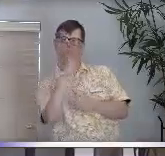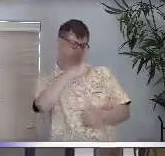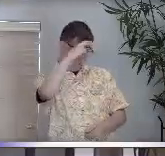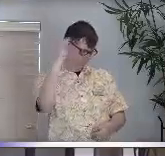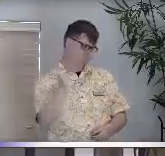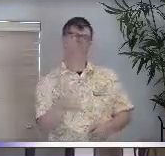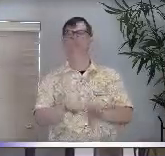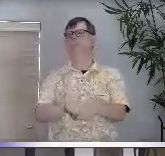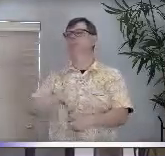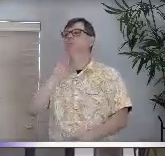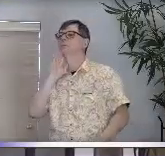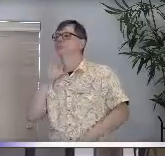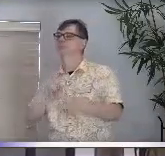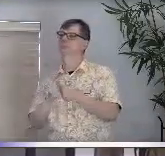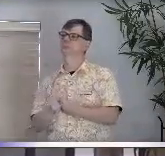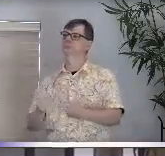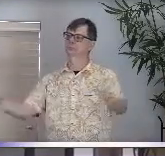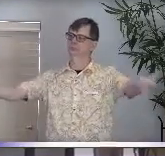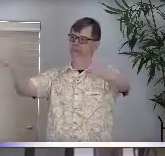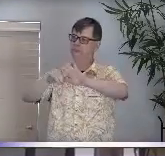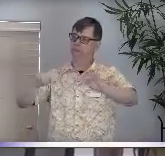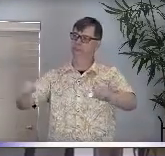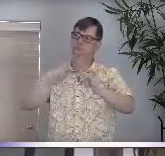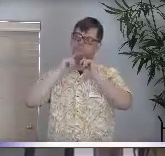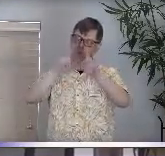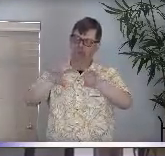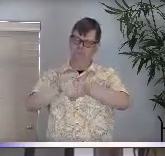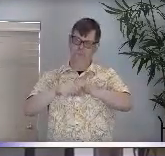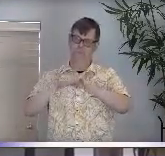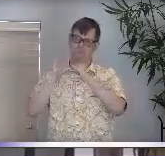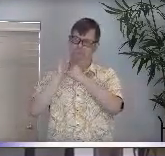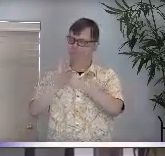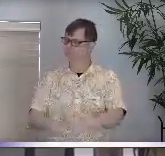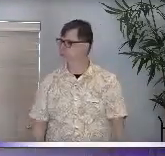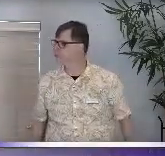requested it to be so, and I ask you to join me in saying, and so it is.